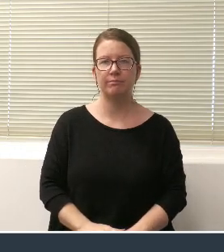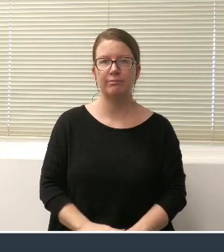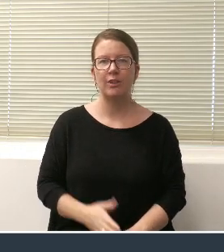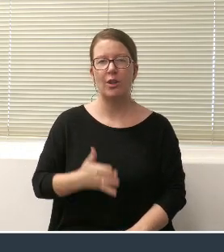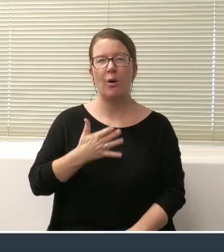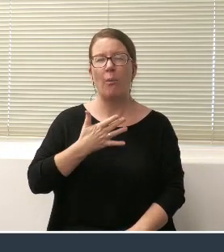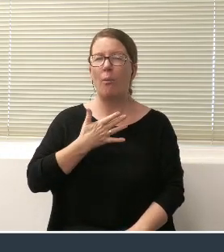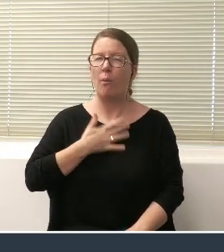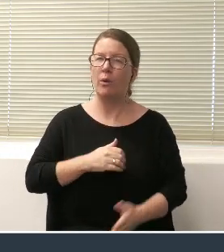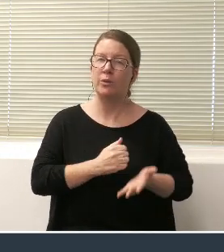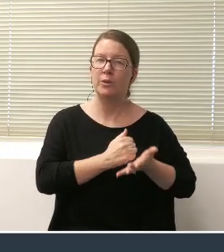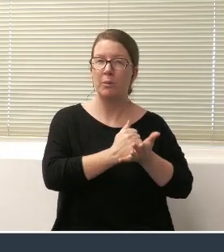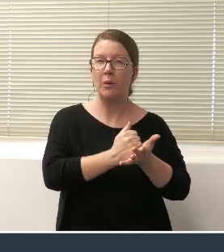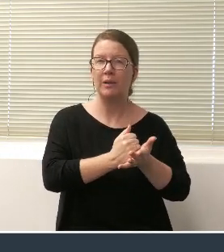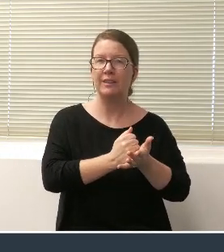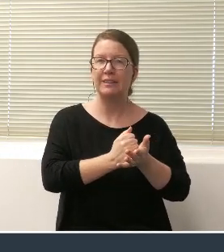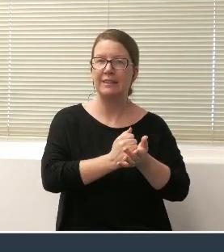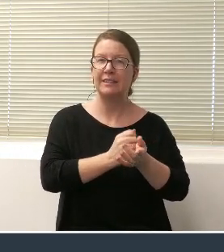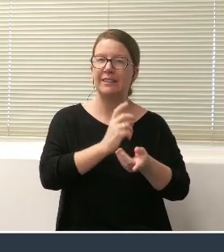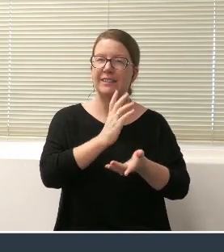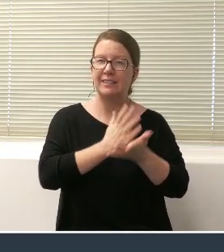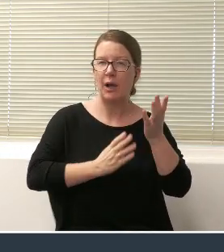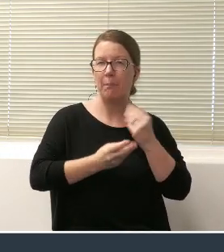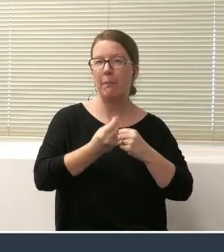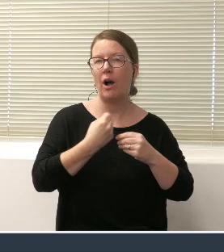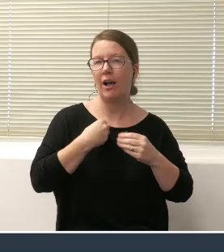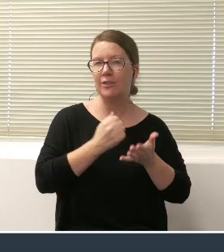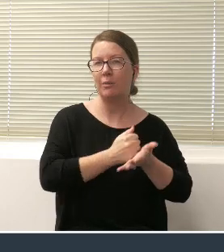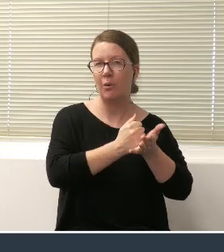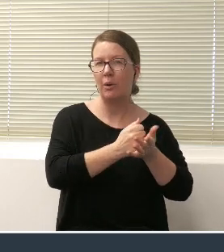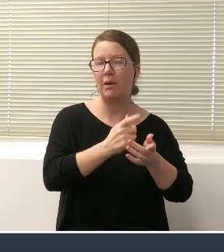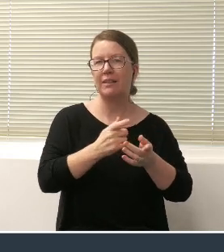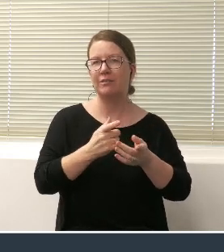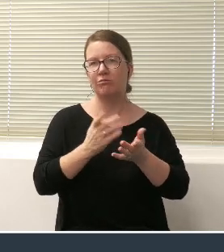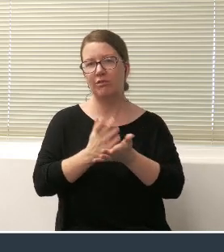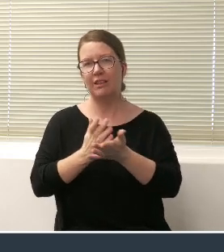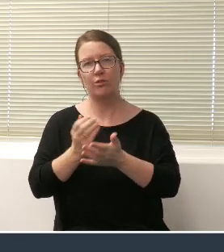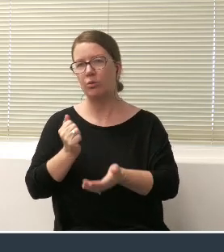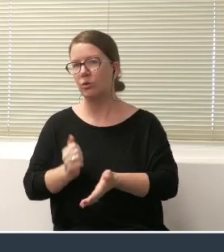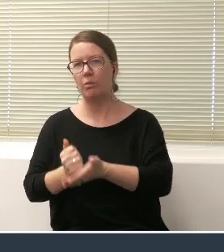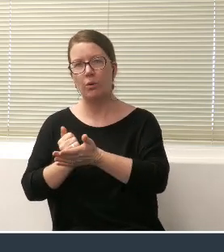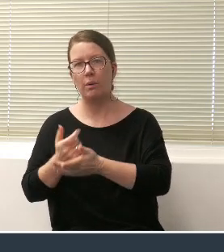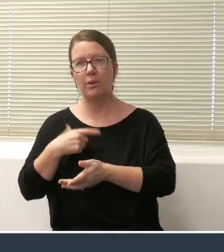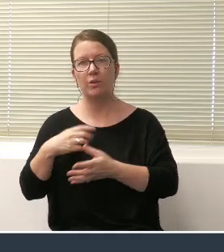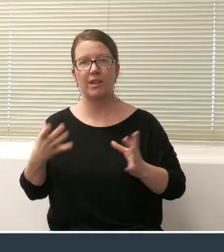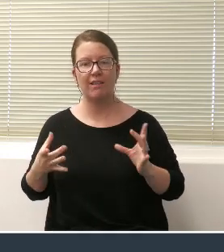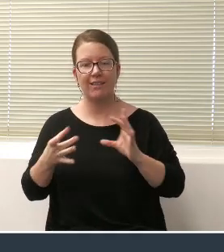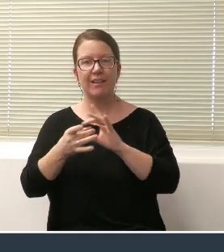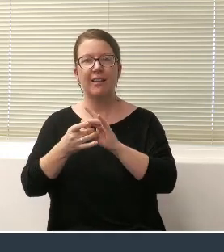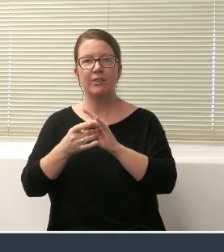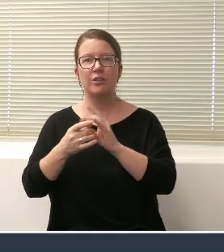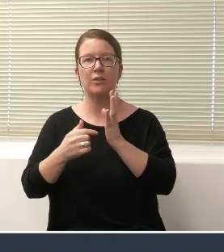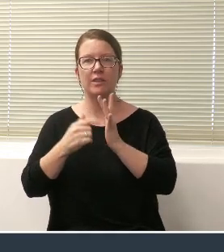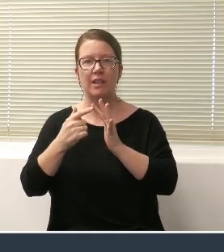not support it. So in some ways I'm supporting it. The piece I don't support is the fact that it's been tied in with Te Aka,